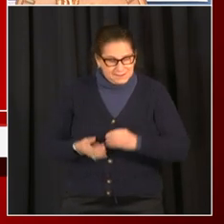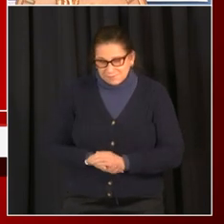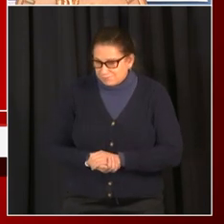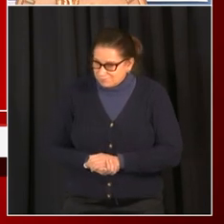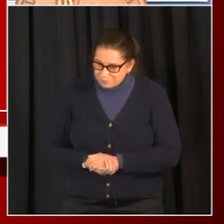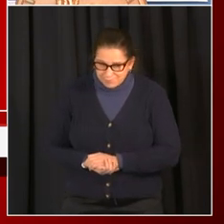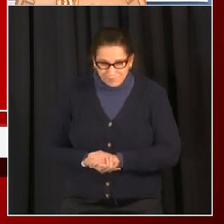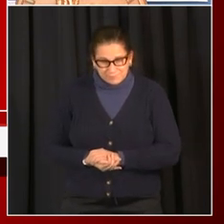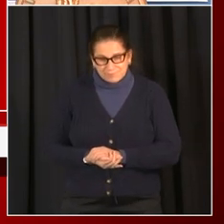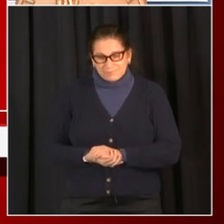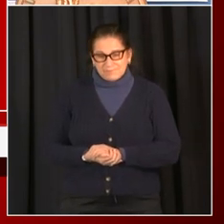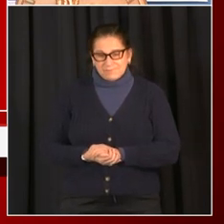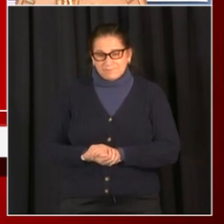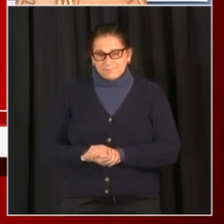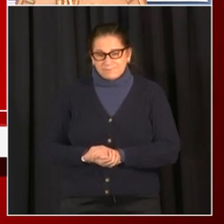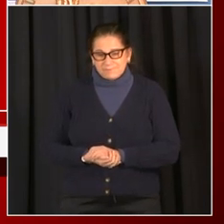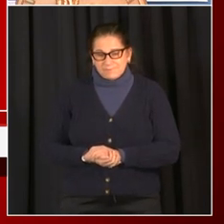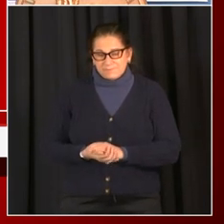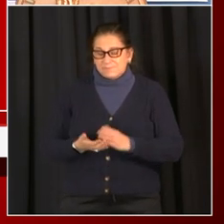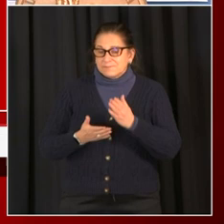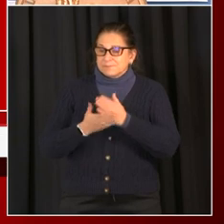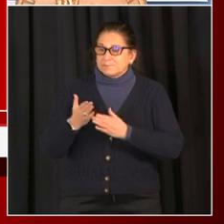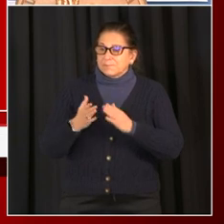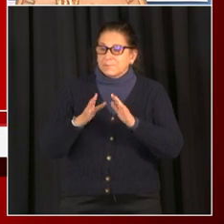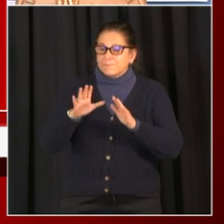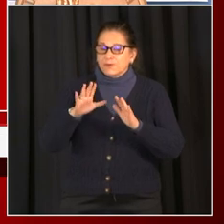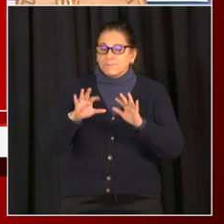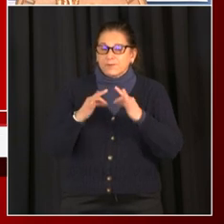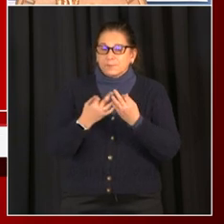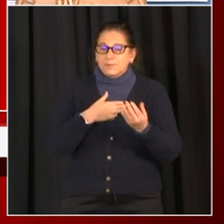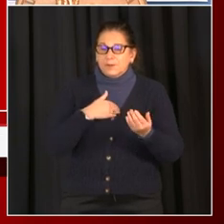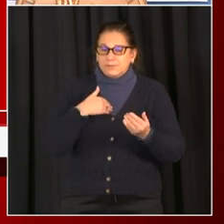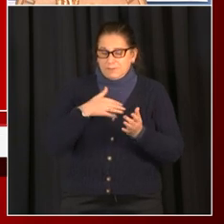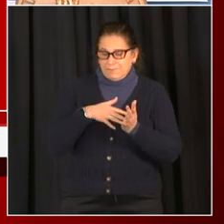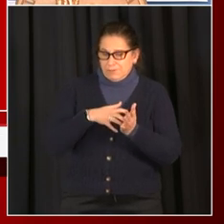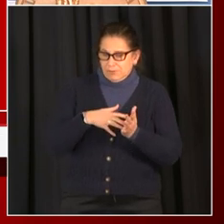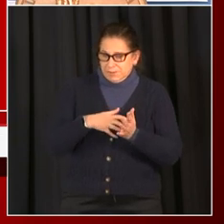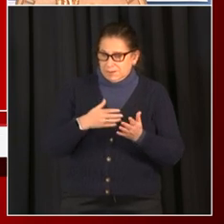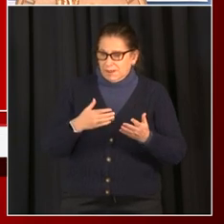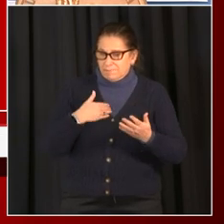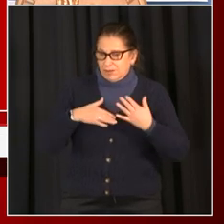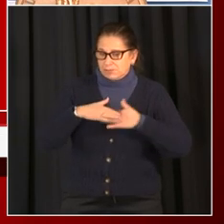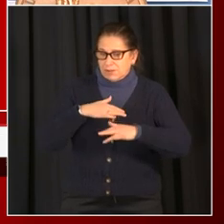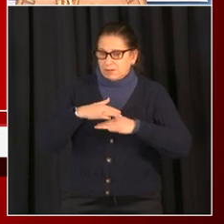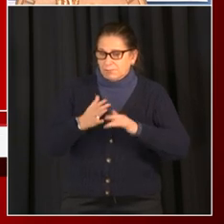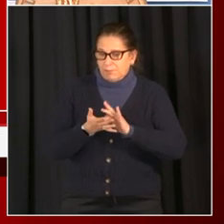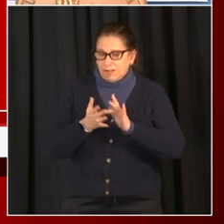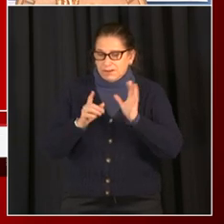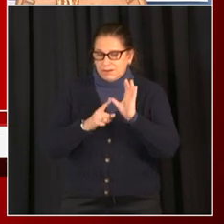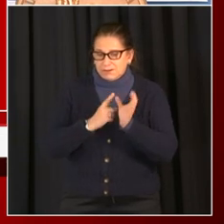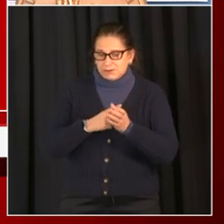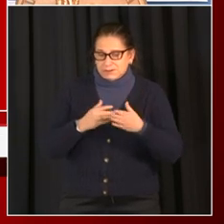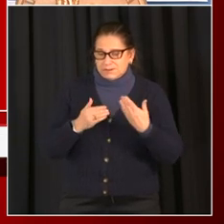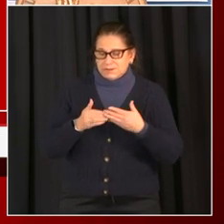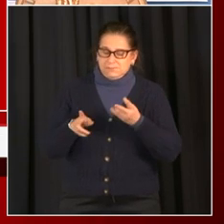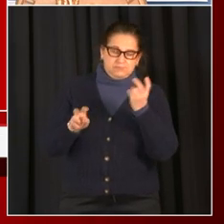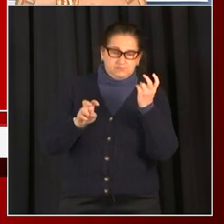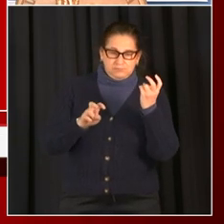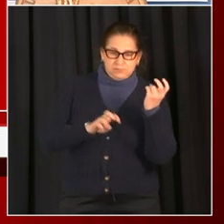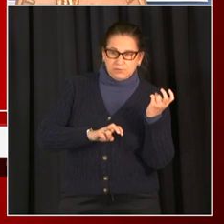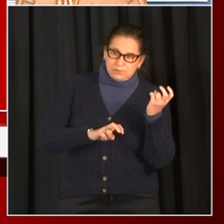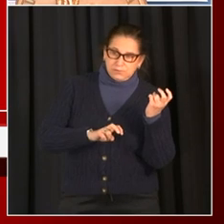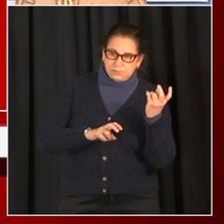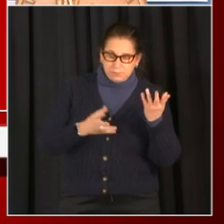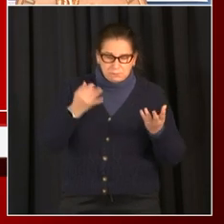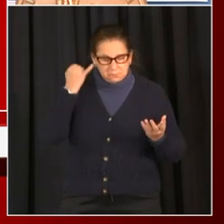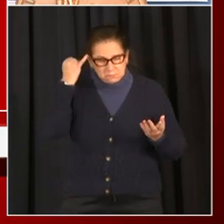vulnerable members of your family while planning. As I mentioned already, testing, it has its